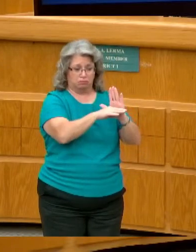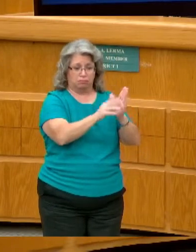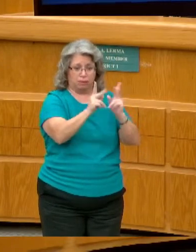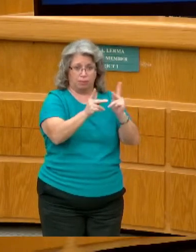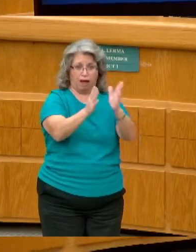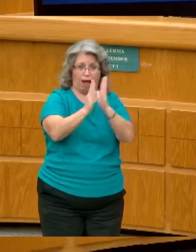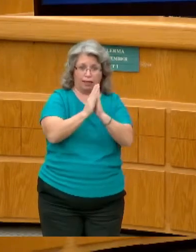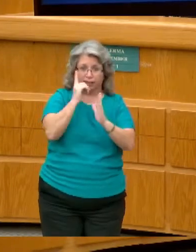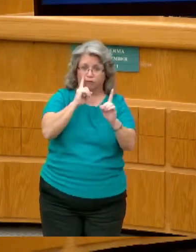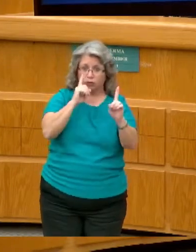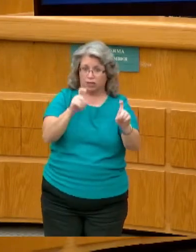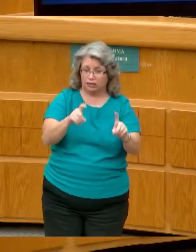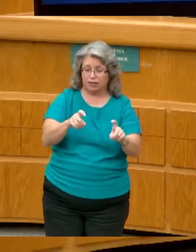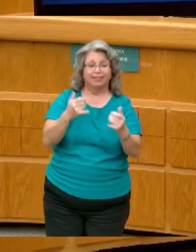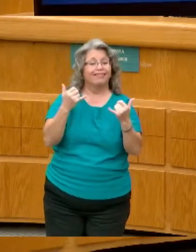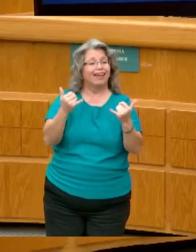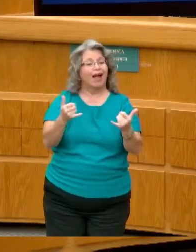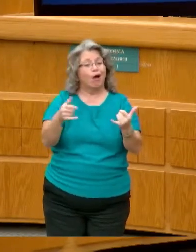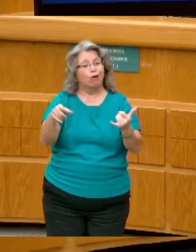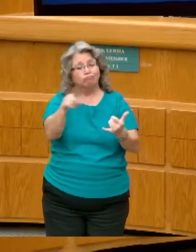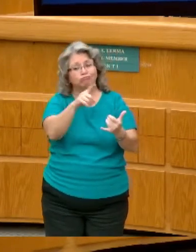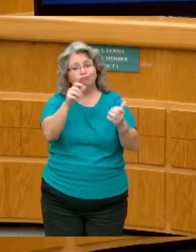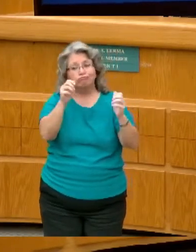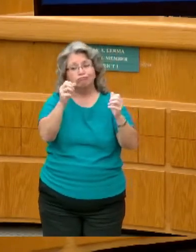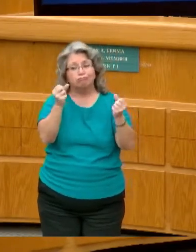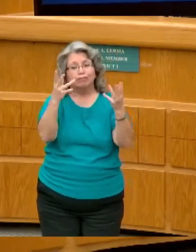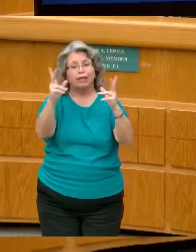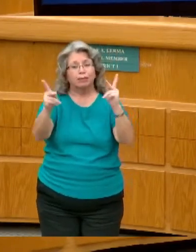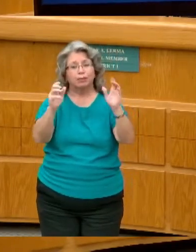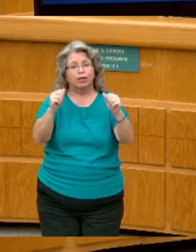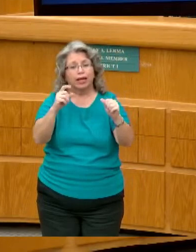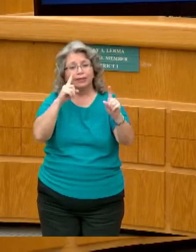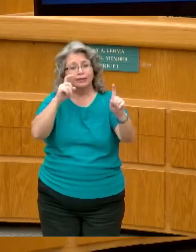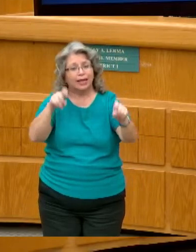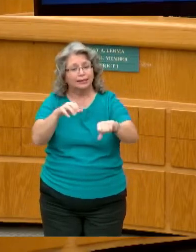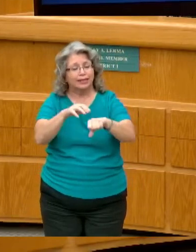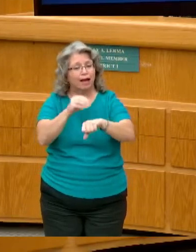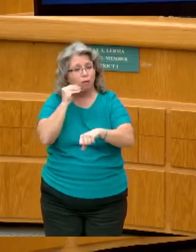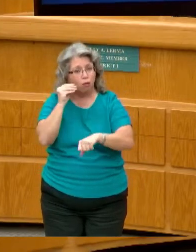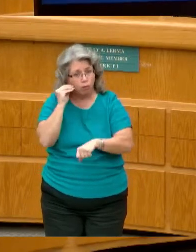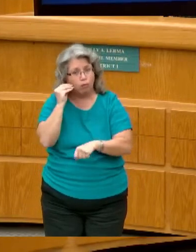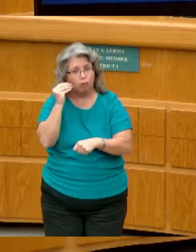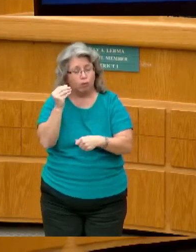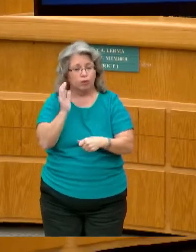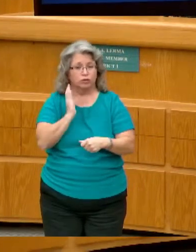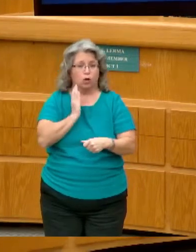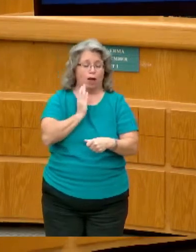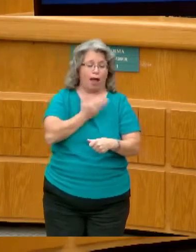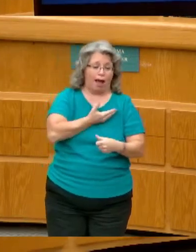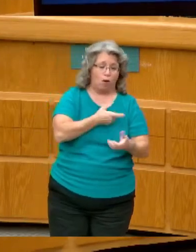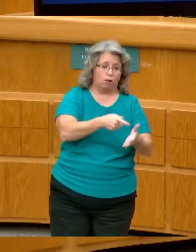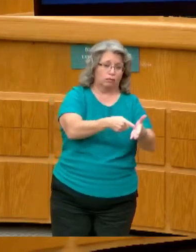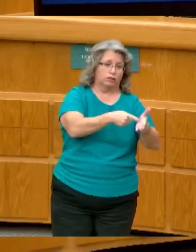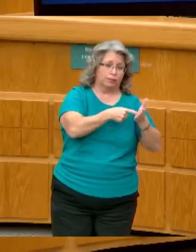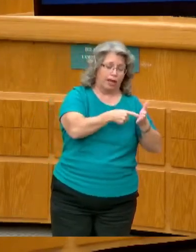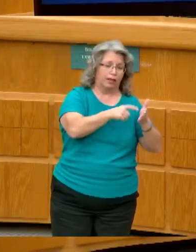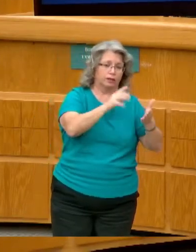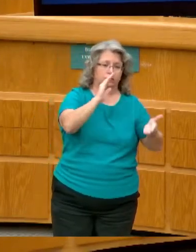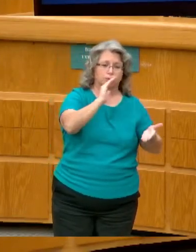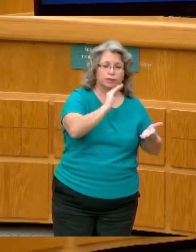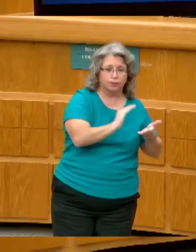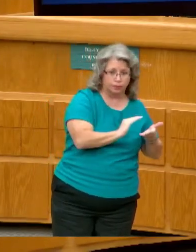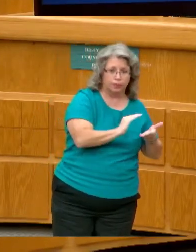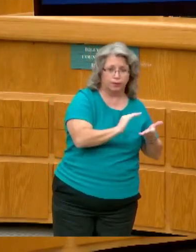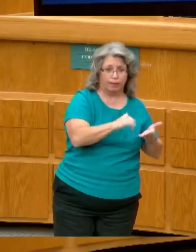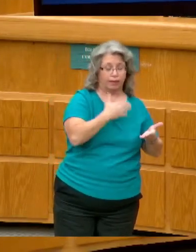Now people get their test at home, and so the demand really has started to diminish, which is really a good thing for us. And